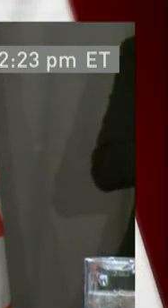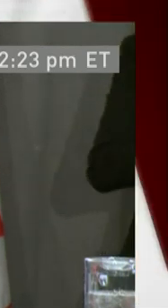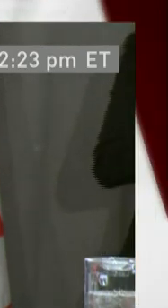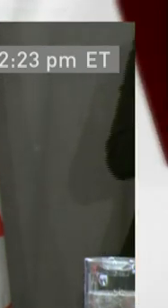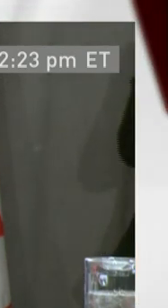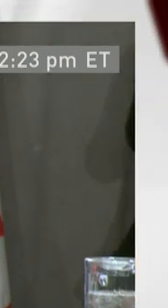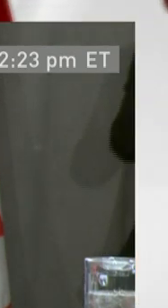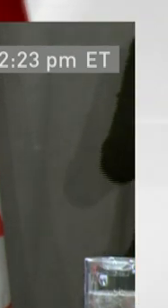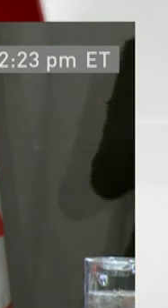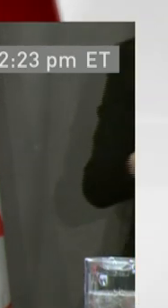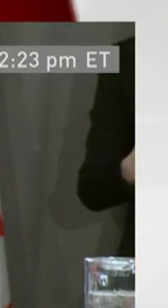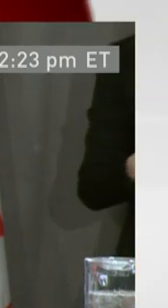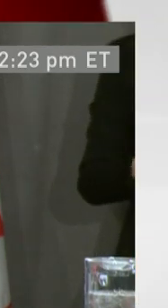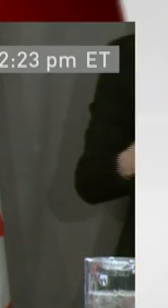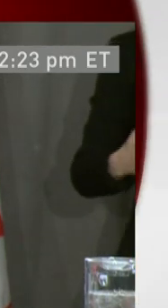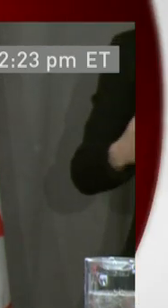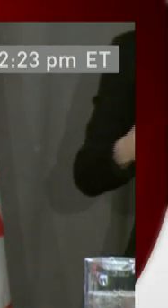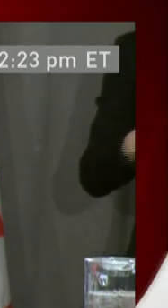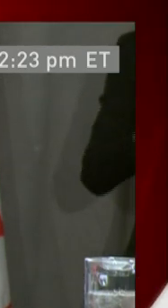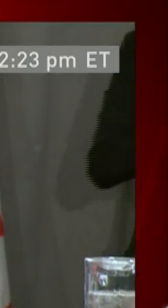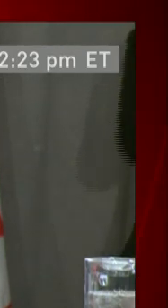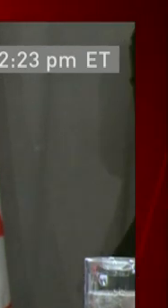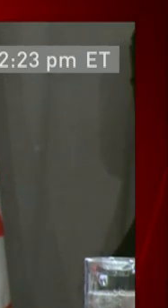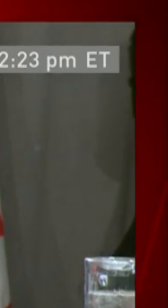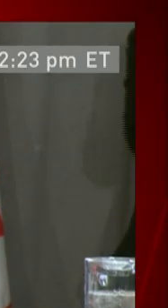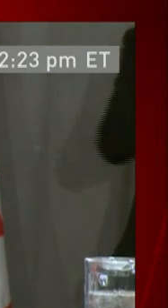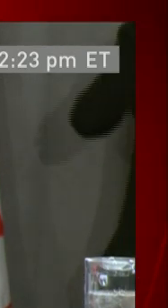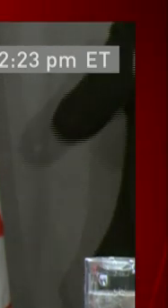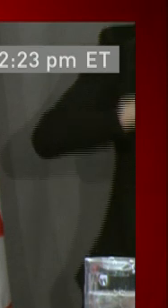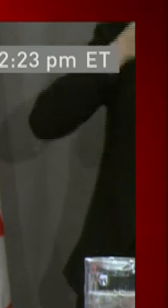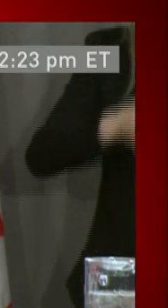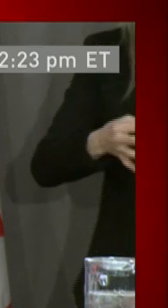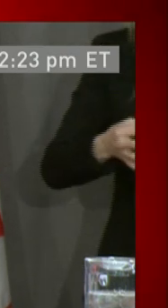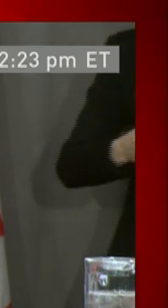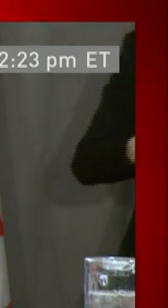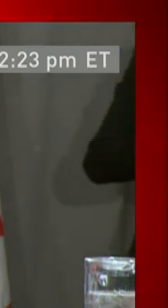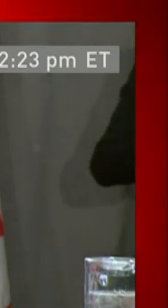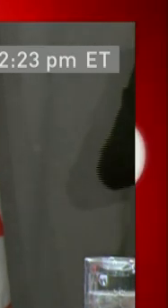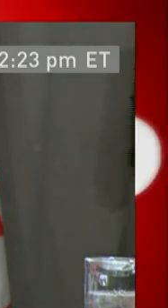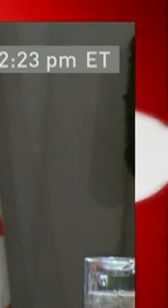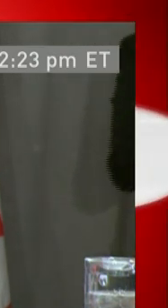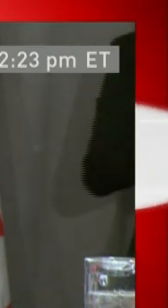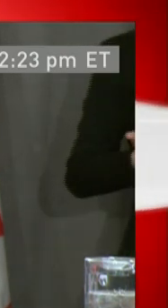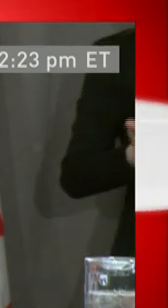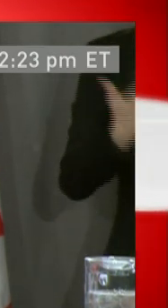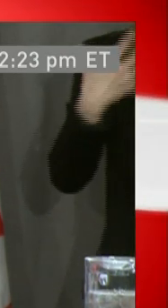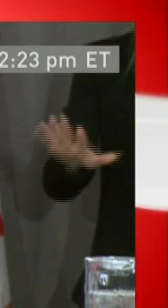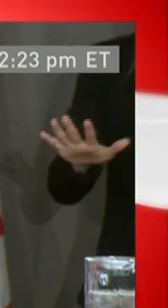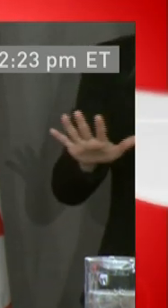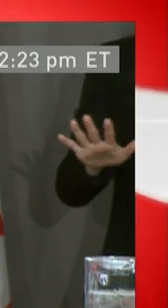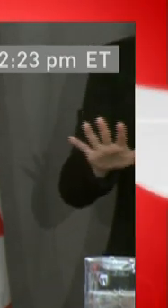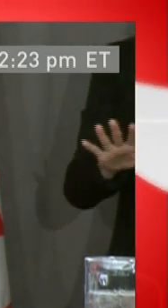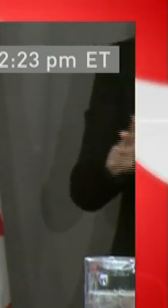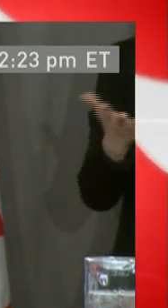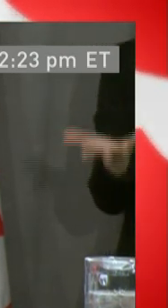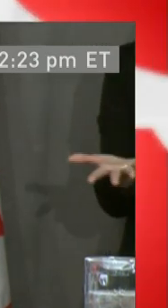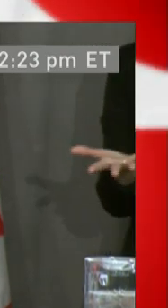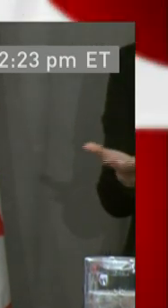So personally, I have great comfort from the seasoned people who I've got around